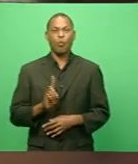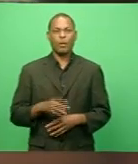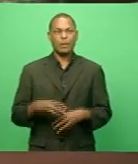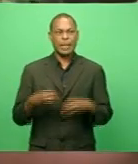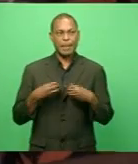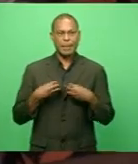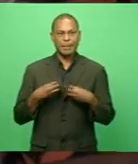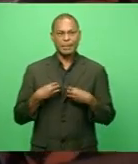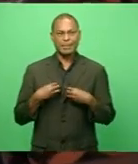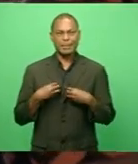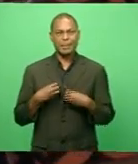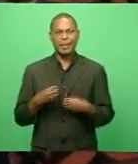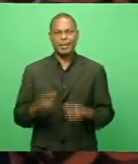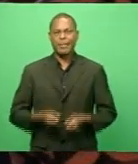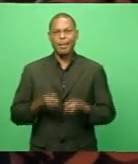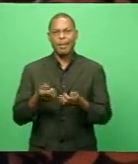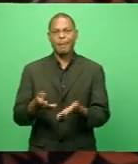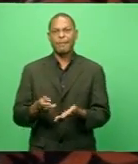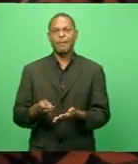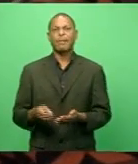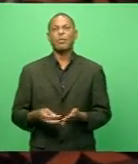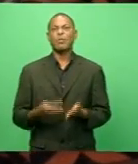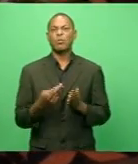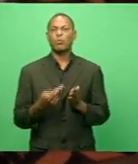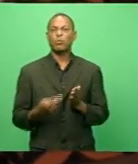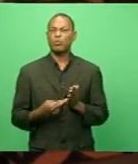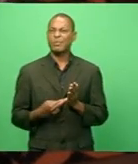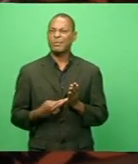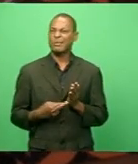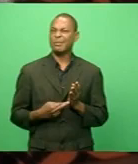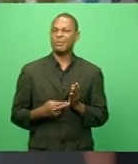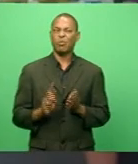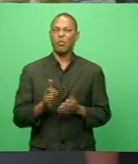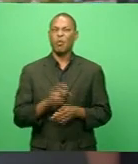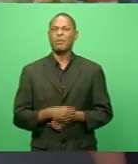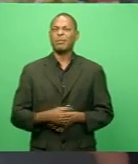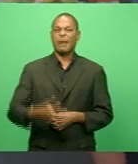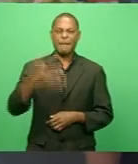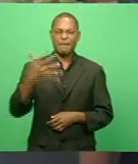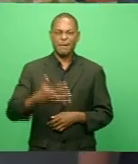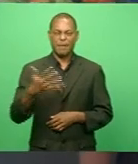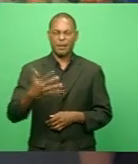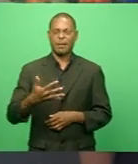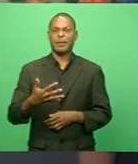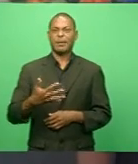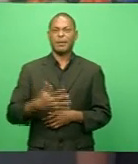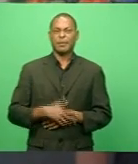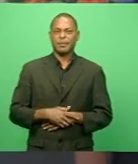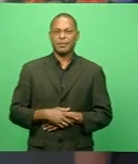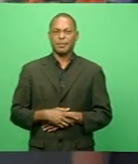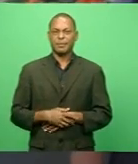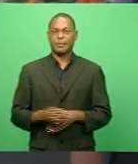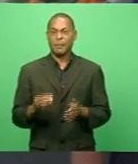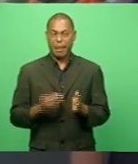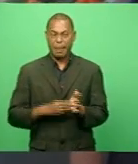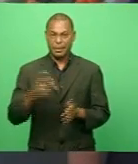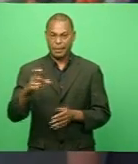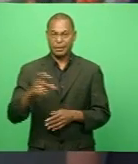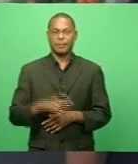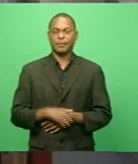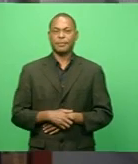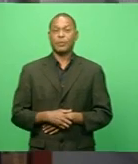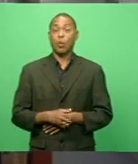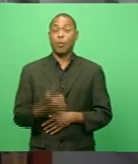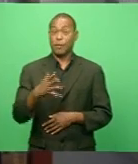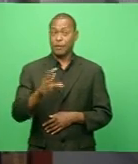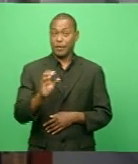giving vendors the receipts that state the plastic bags are 50 microns, but tests show it's actually 30